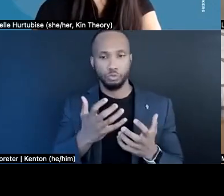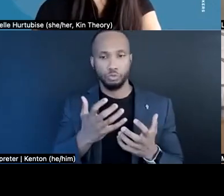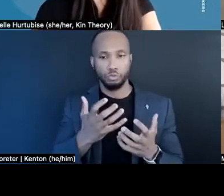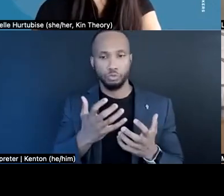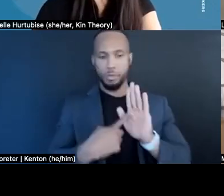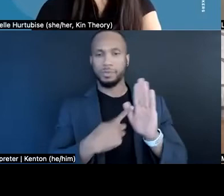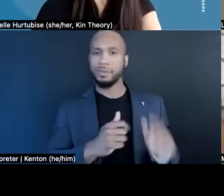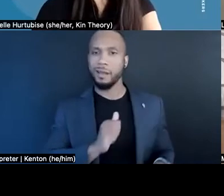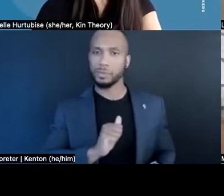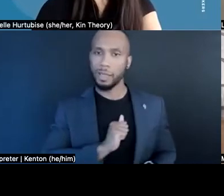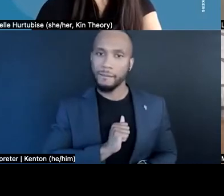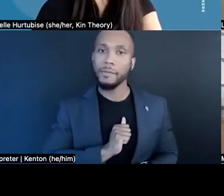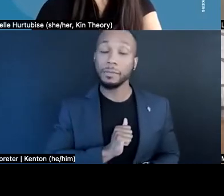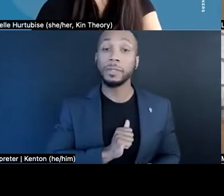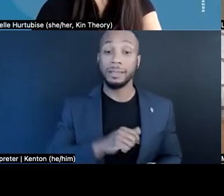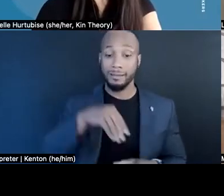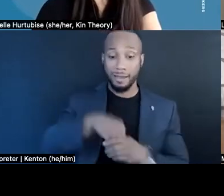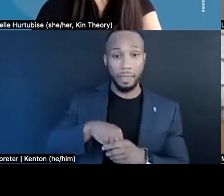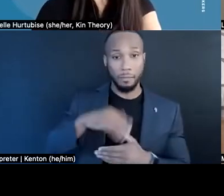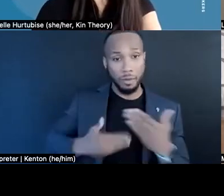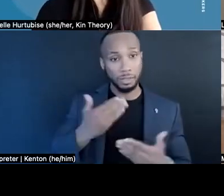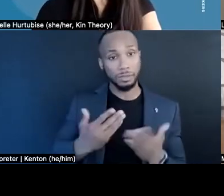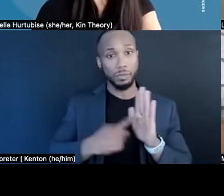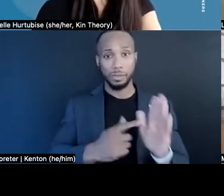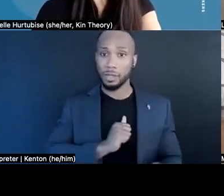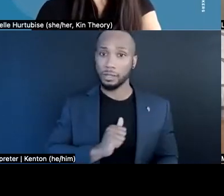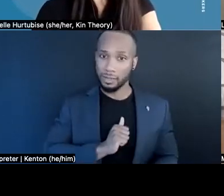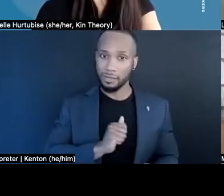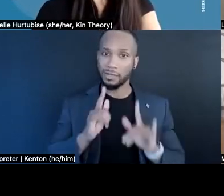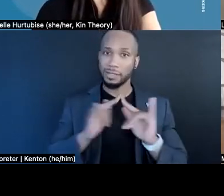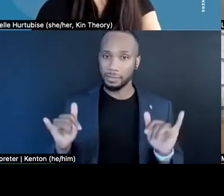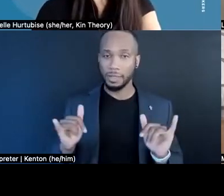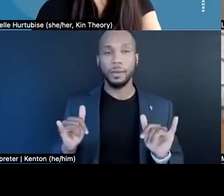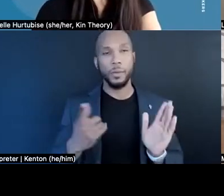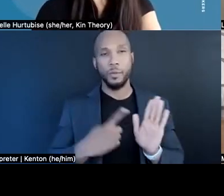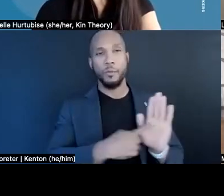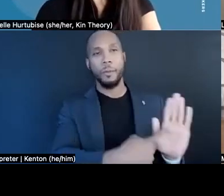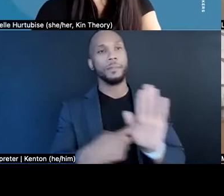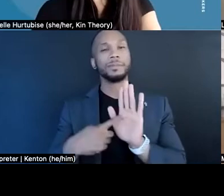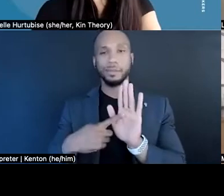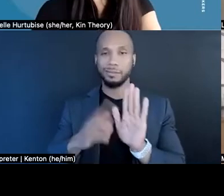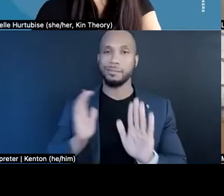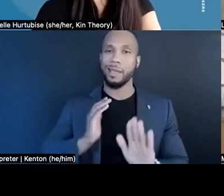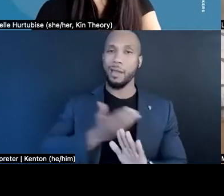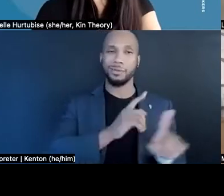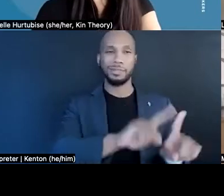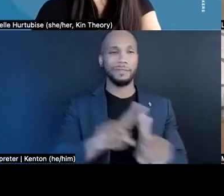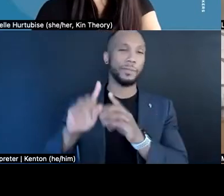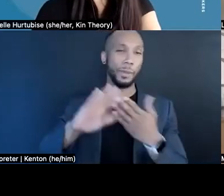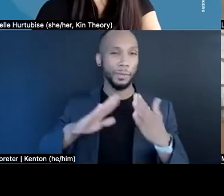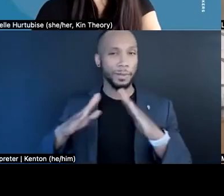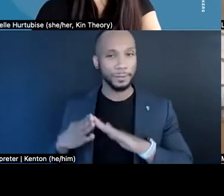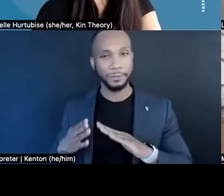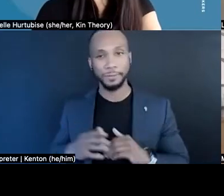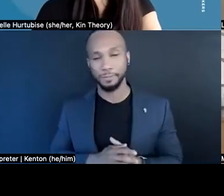autorrepresentarnos, y en esa autorrepresentación estamos también representando a nuestras comunidades,